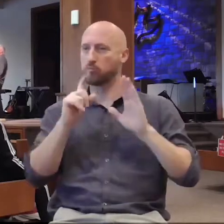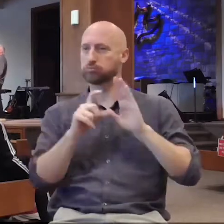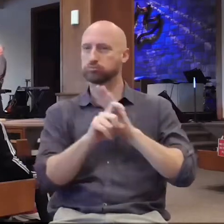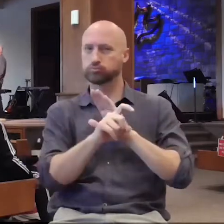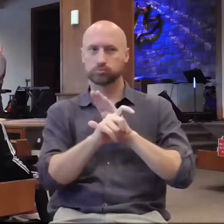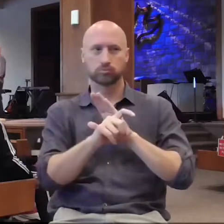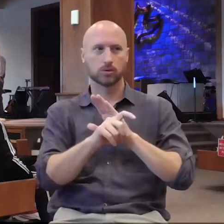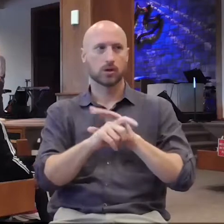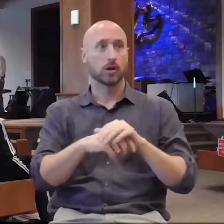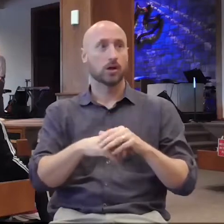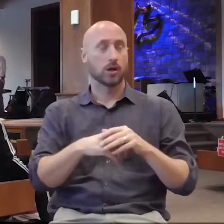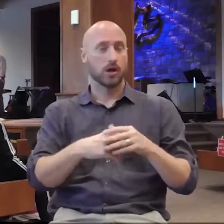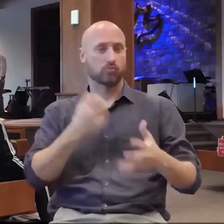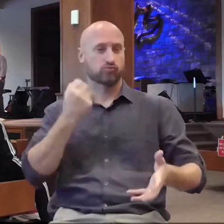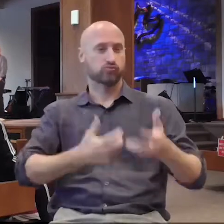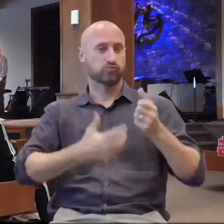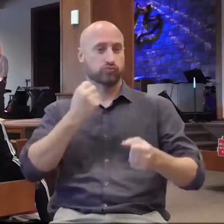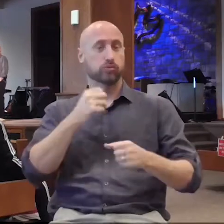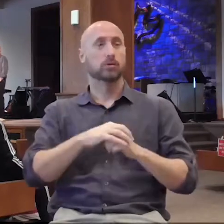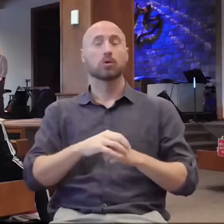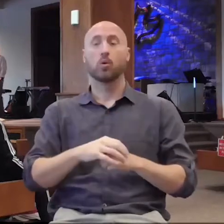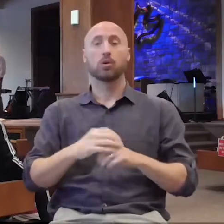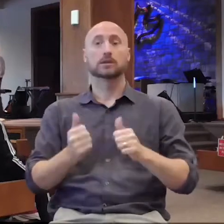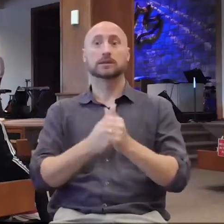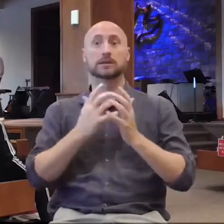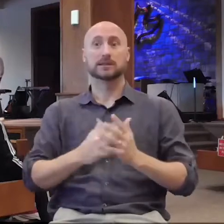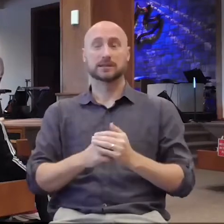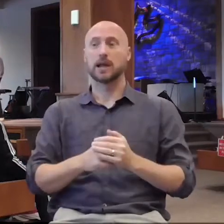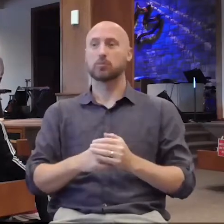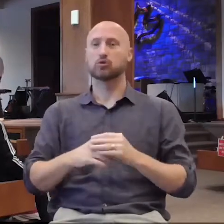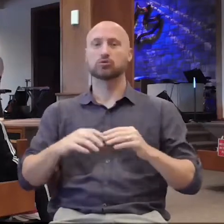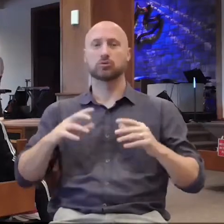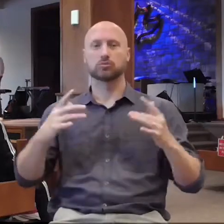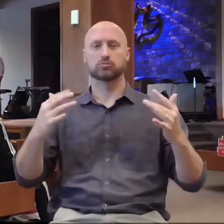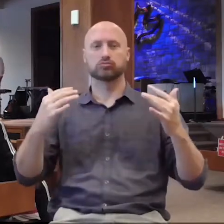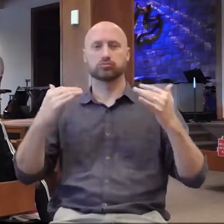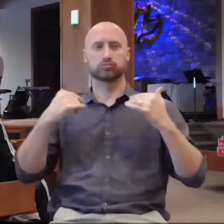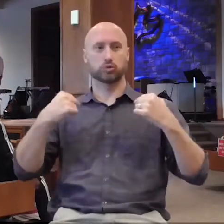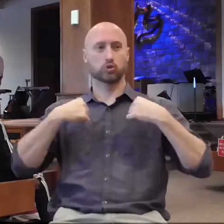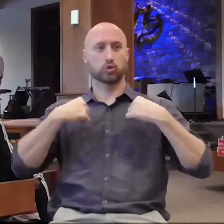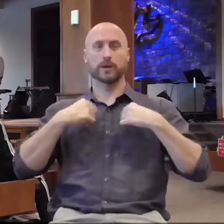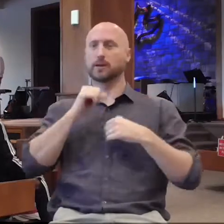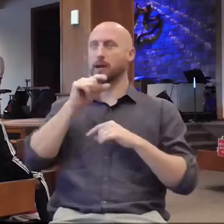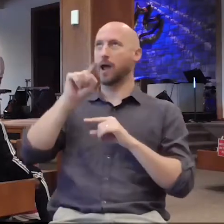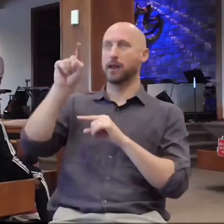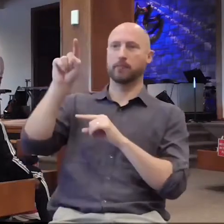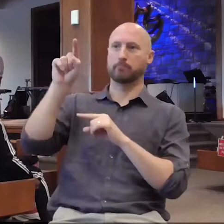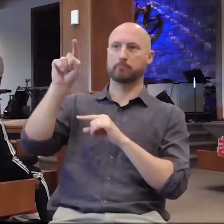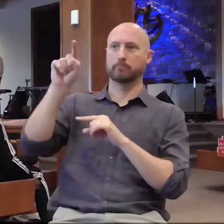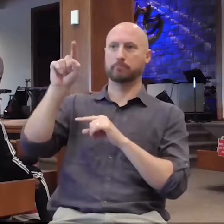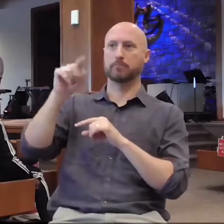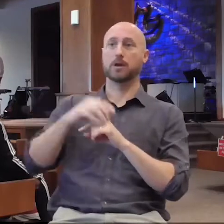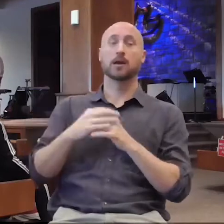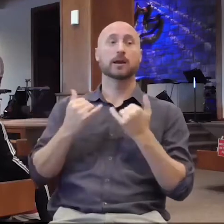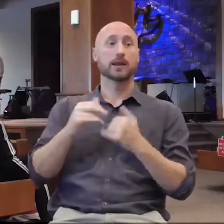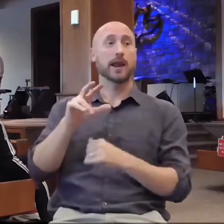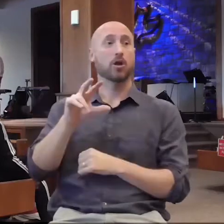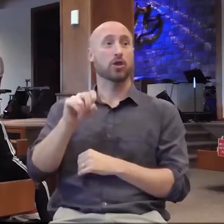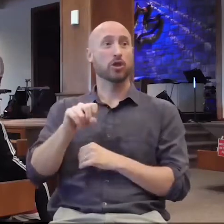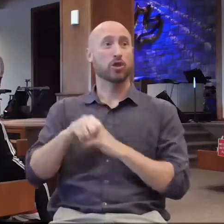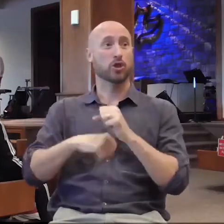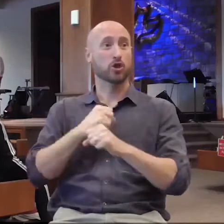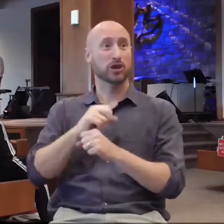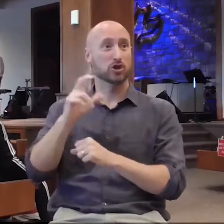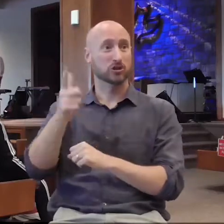midst, drawing disciples after themselves instead of after the Lord Jesus. And now 30 some years later, and this church has